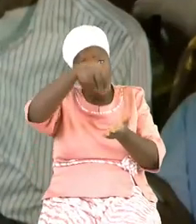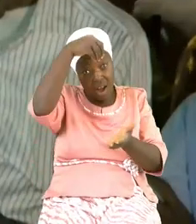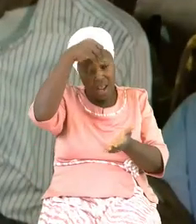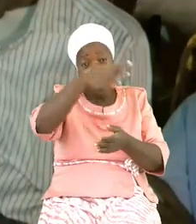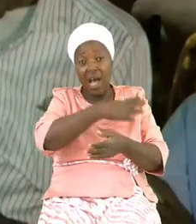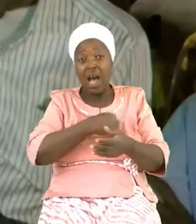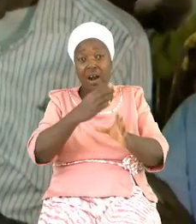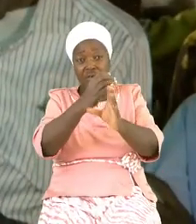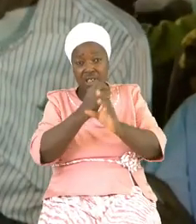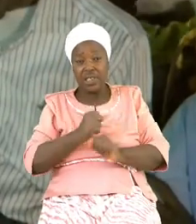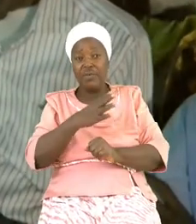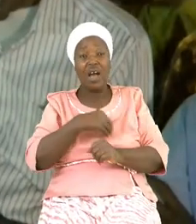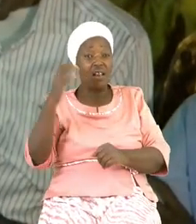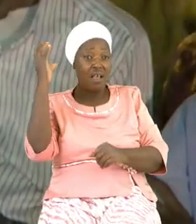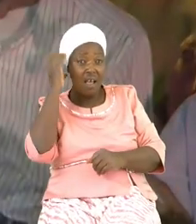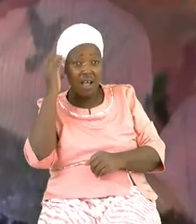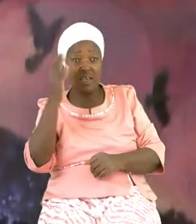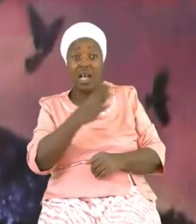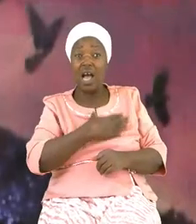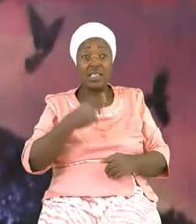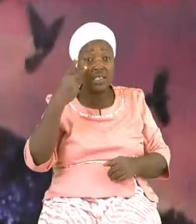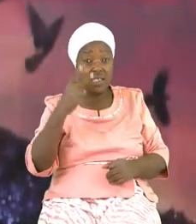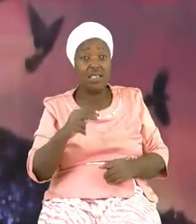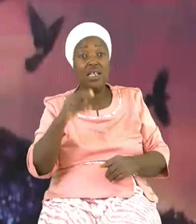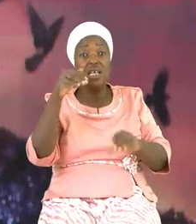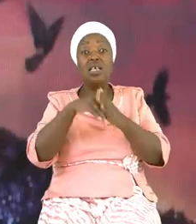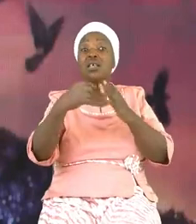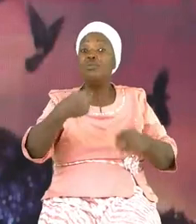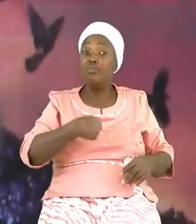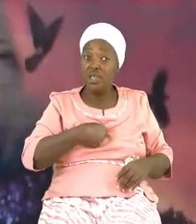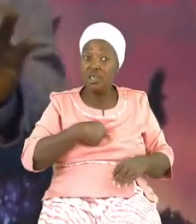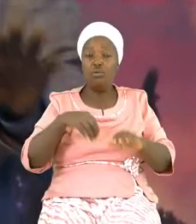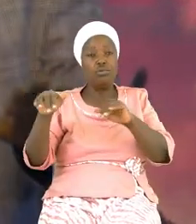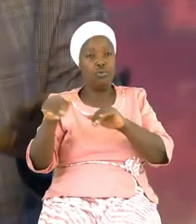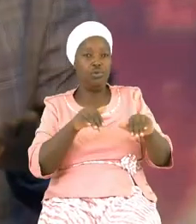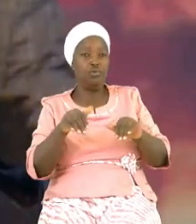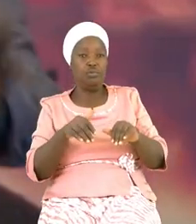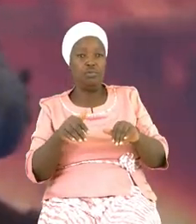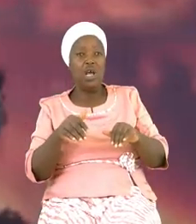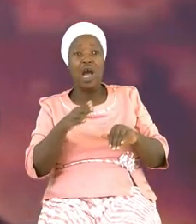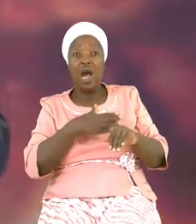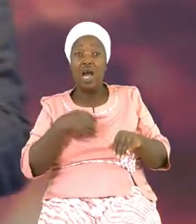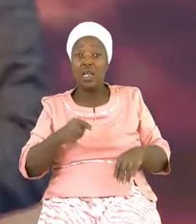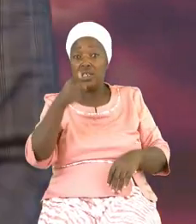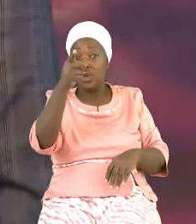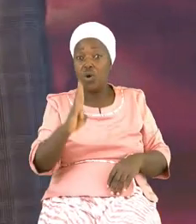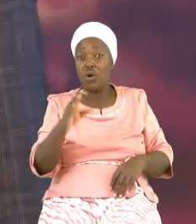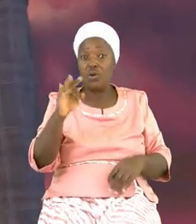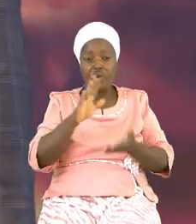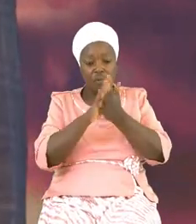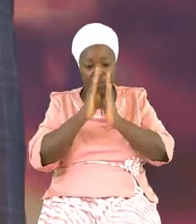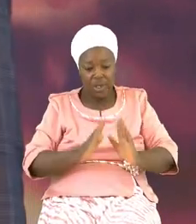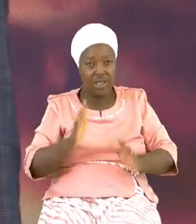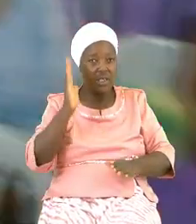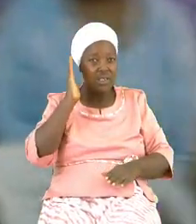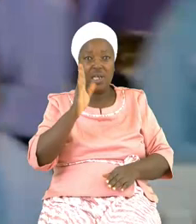and heard and seen in me, do, and the God of peace shall be with